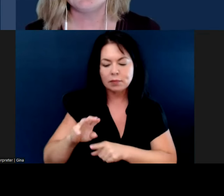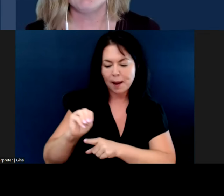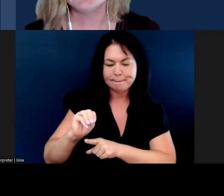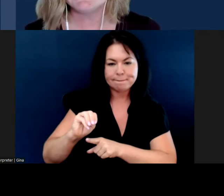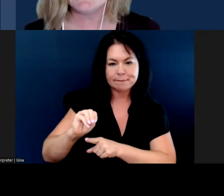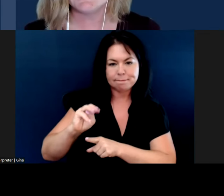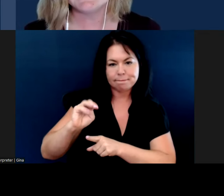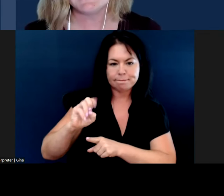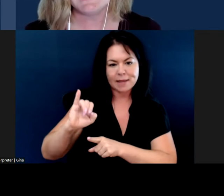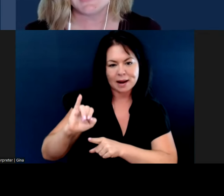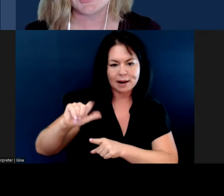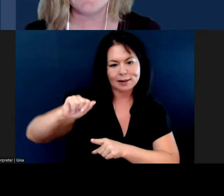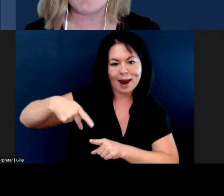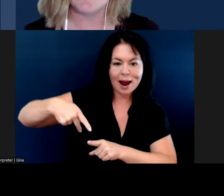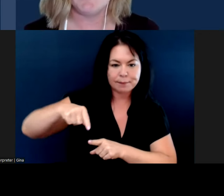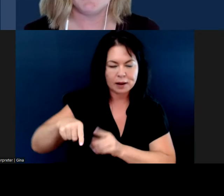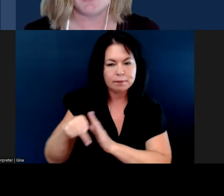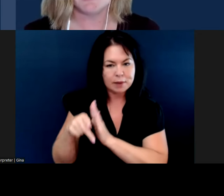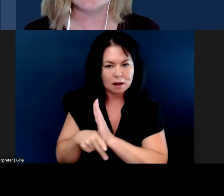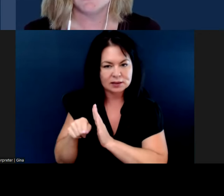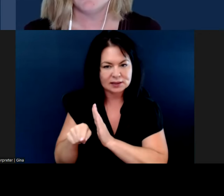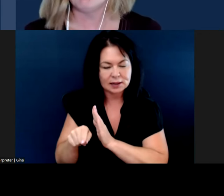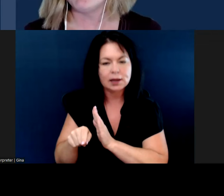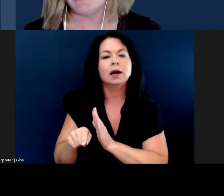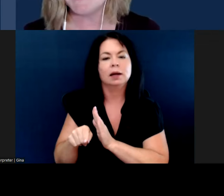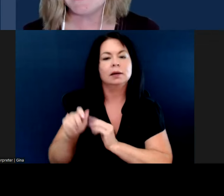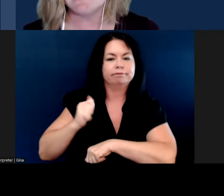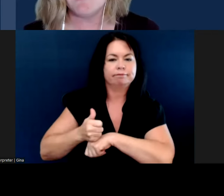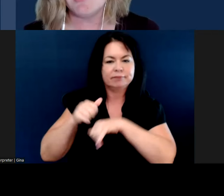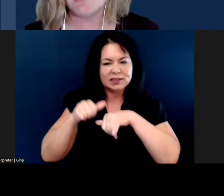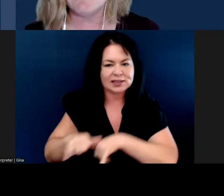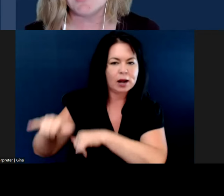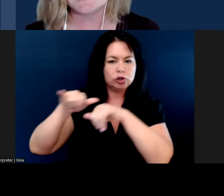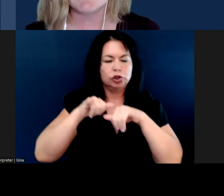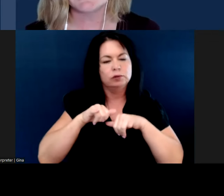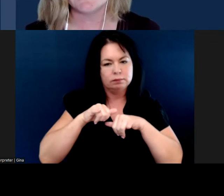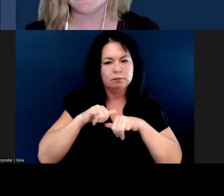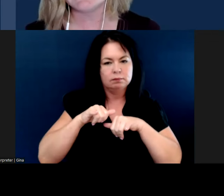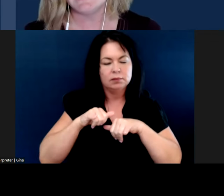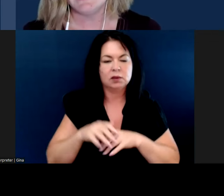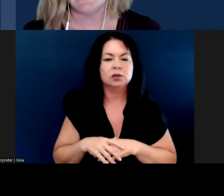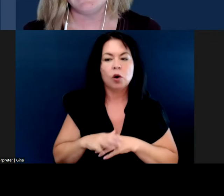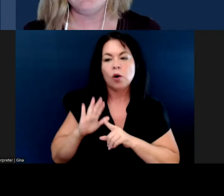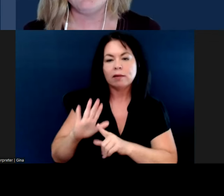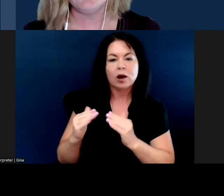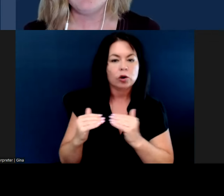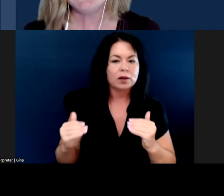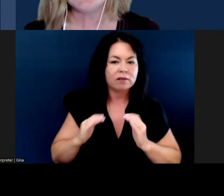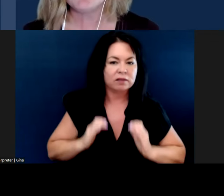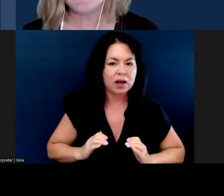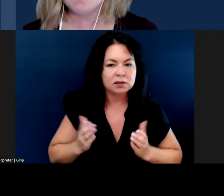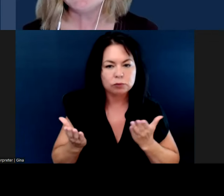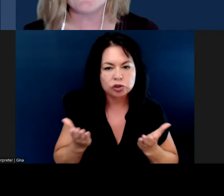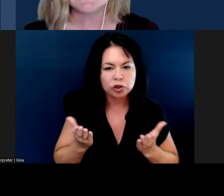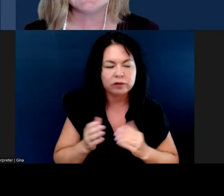So the differences you're going to see are in the premium costs or perhaps the level of customer service. And there can be